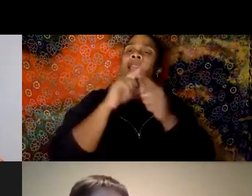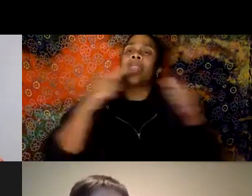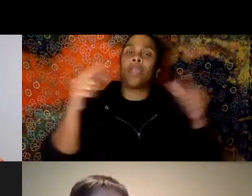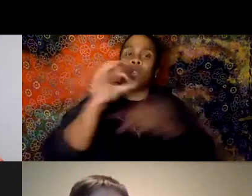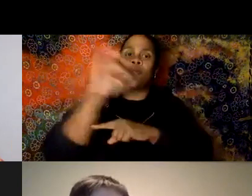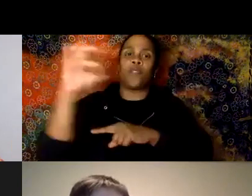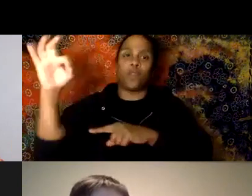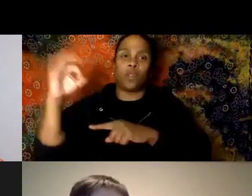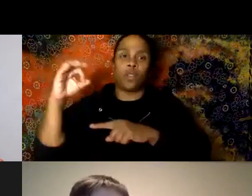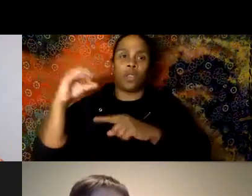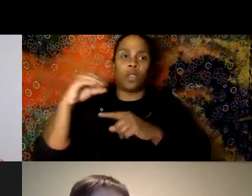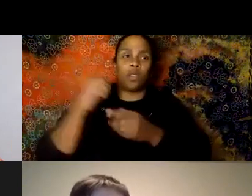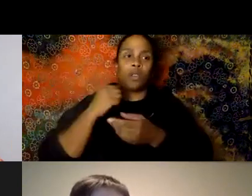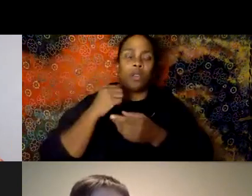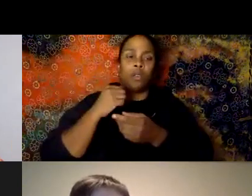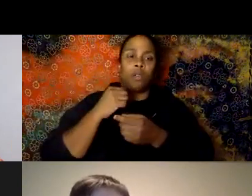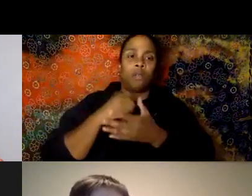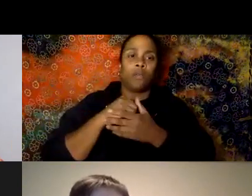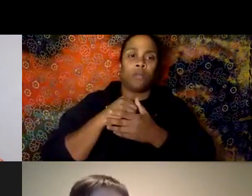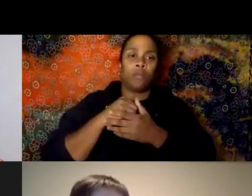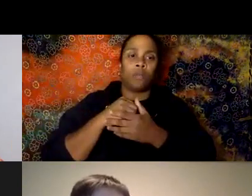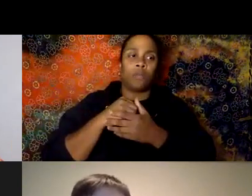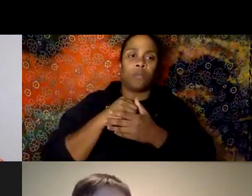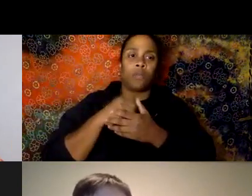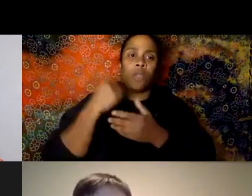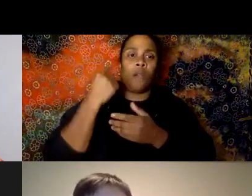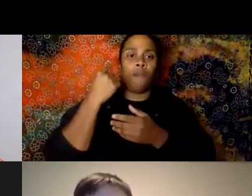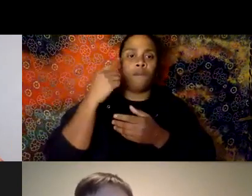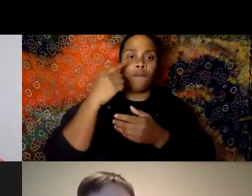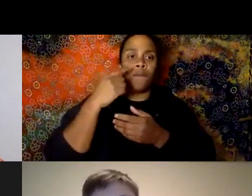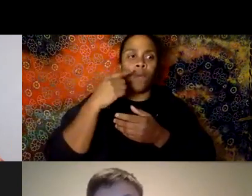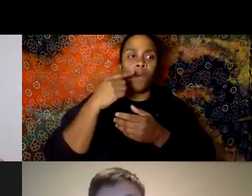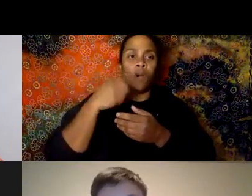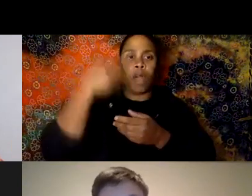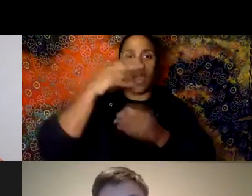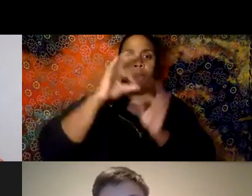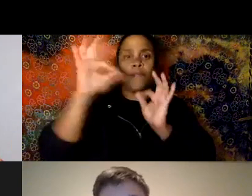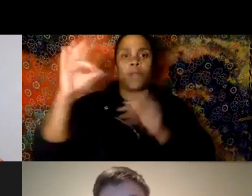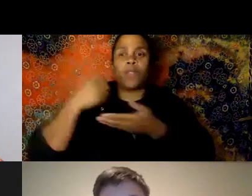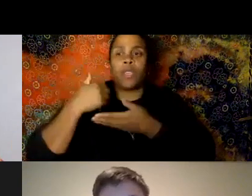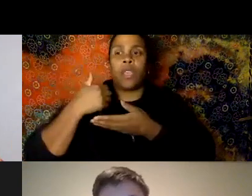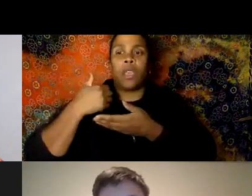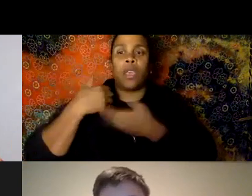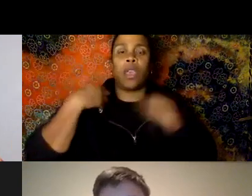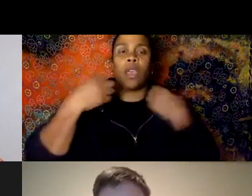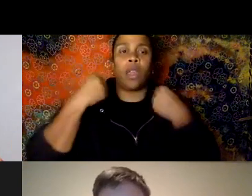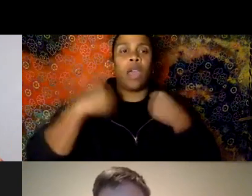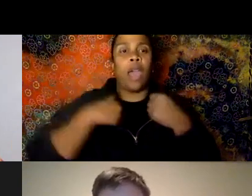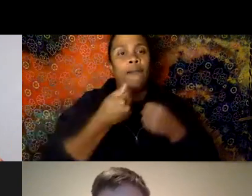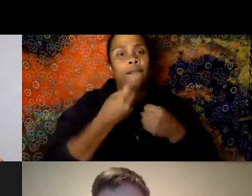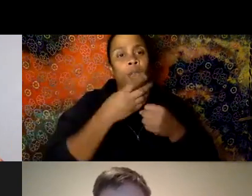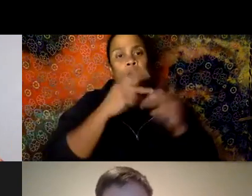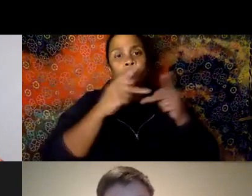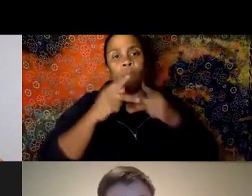high frequency healing transmissions and encoded activations. I still have a couple of spots left and a